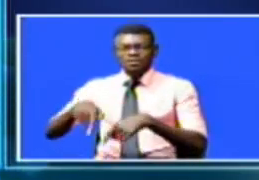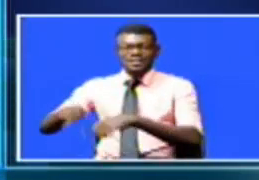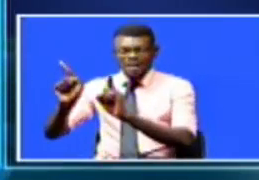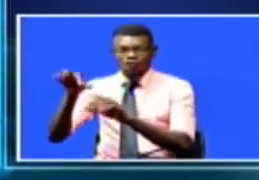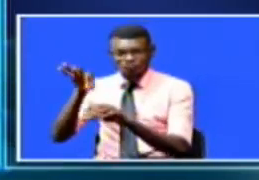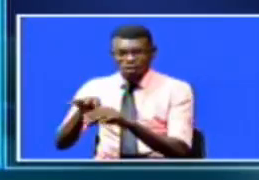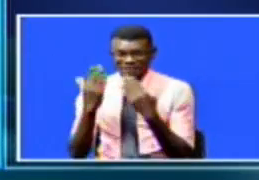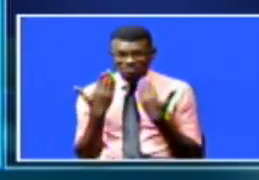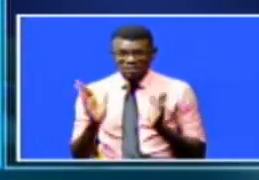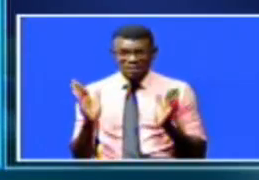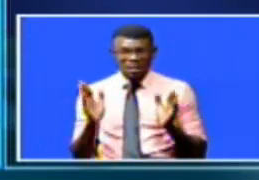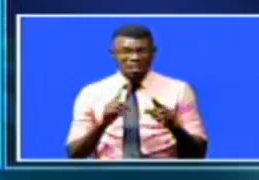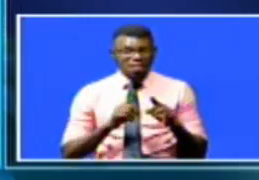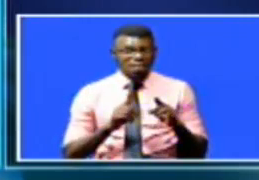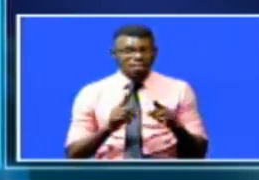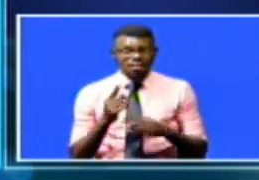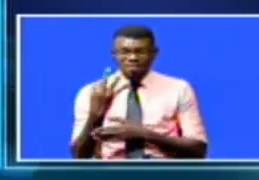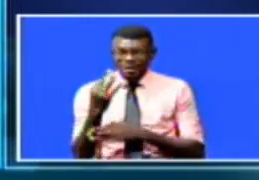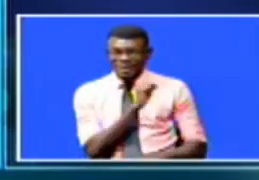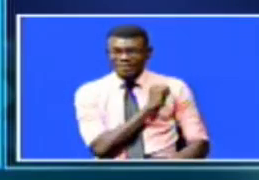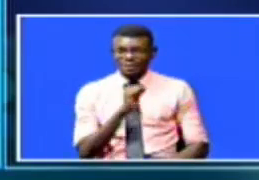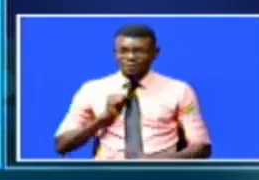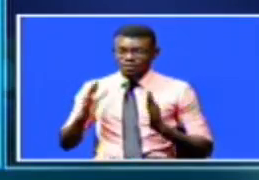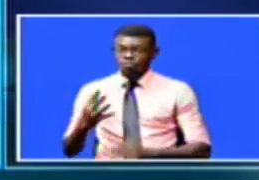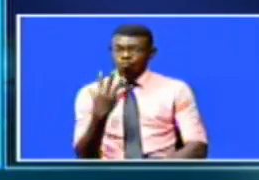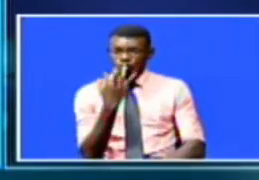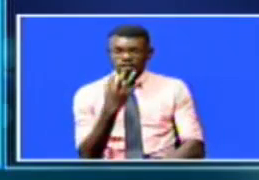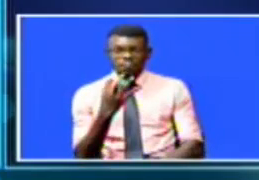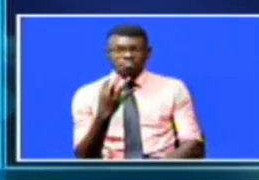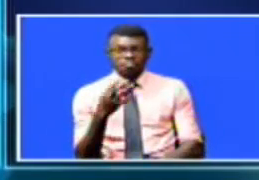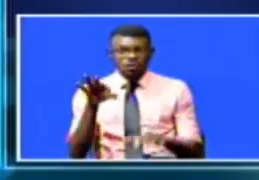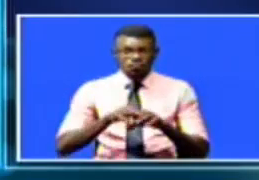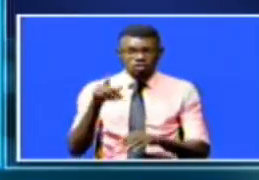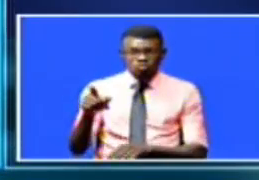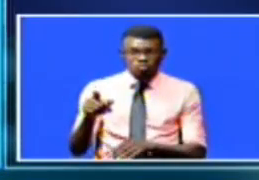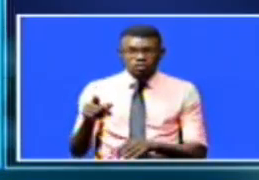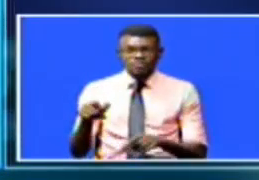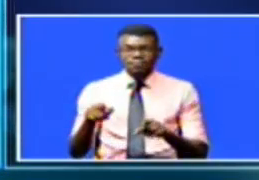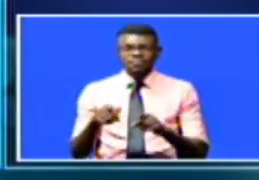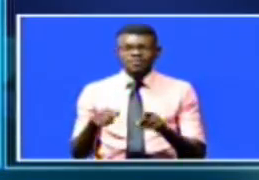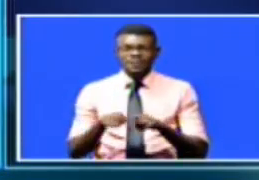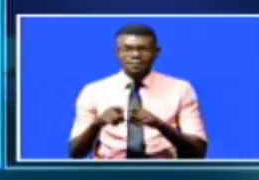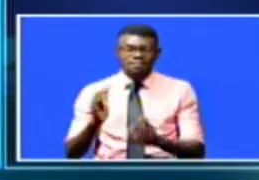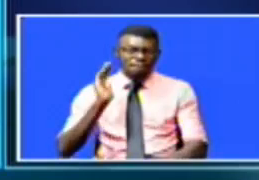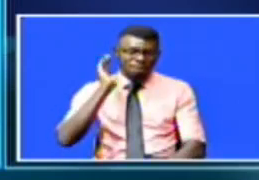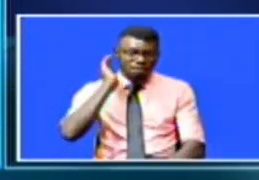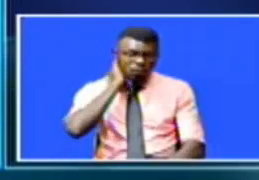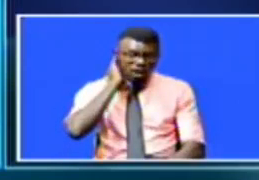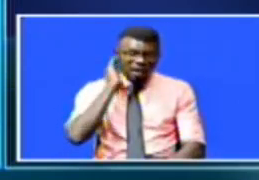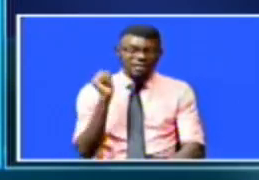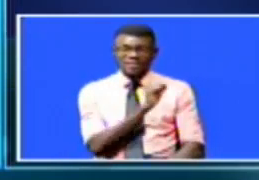then 3 senators from ODM and 1 senator from Muranga, Irungu Kangata, voted for Professor Sam